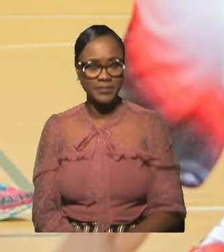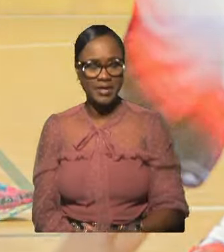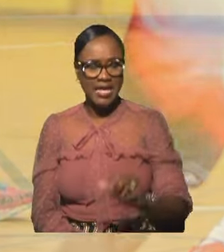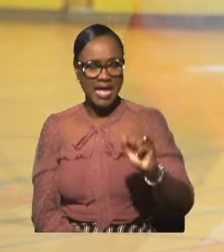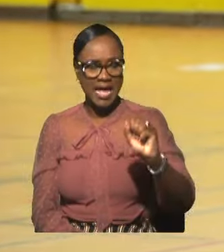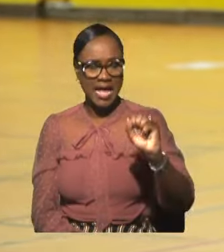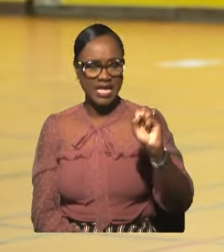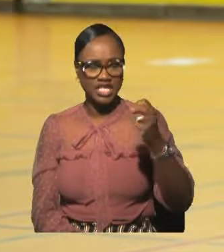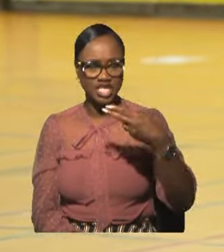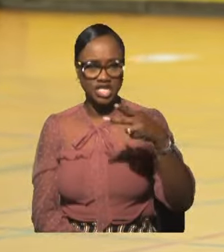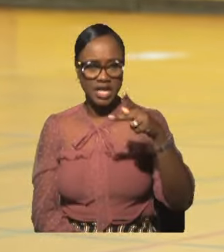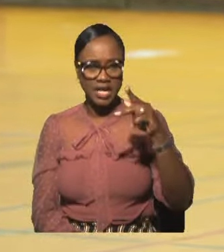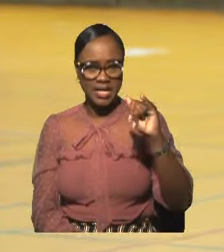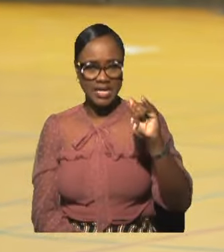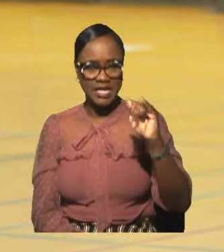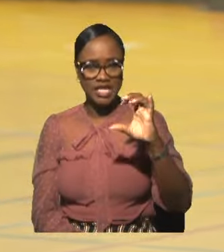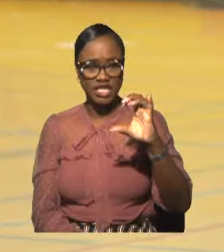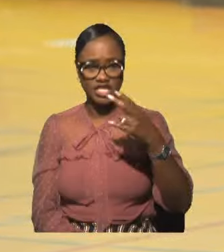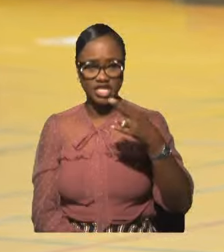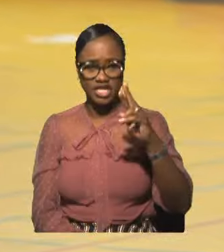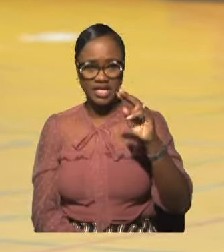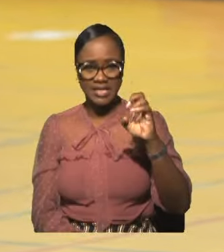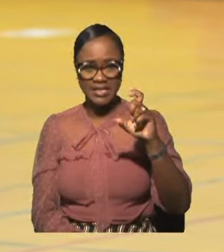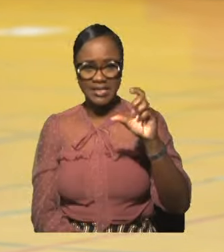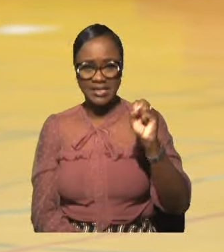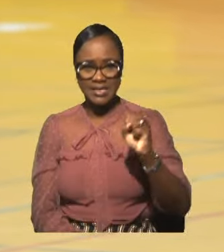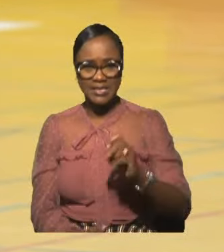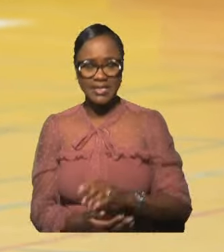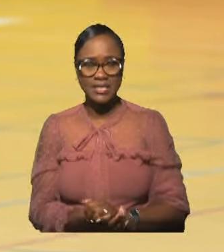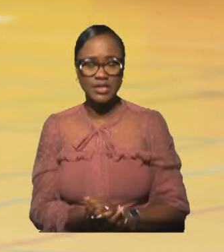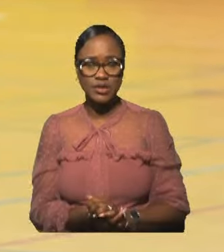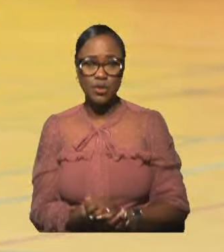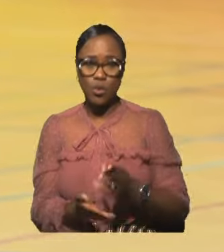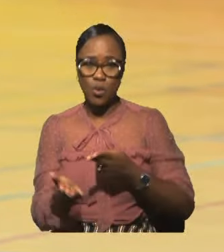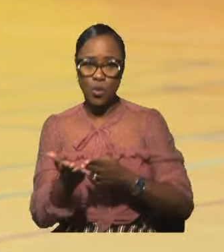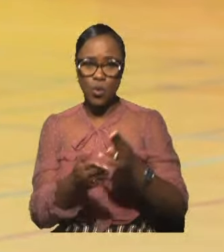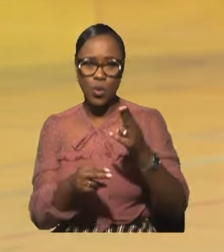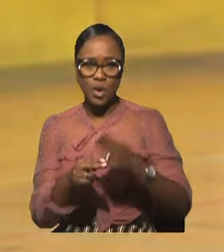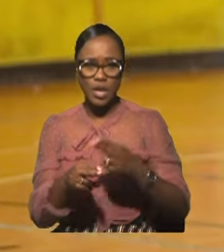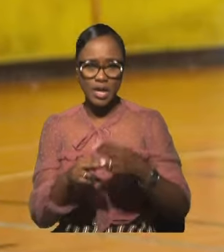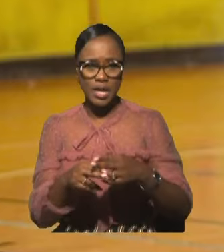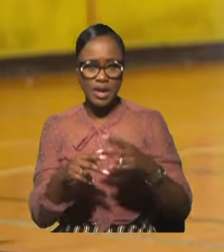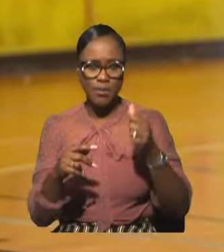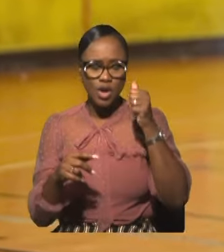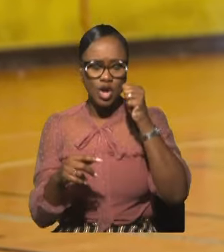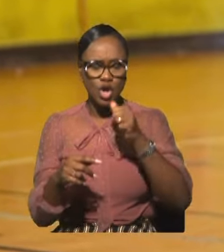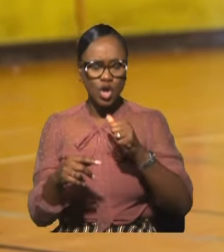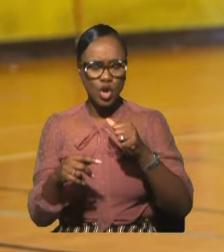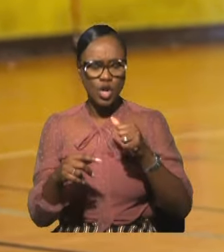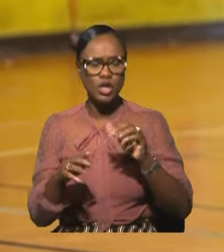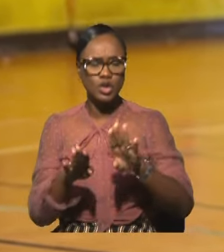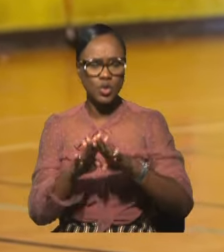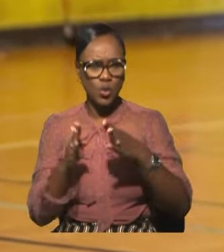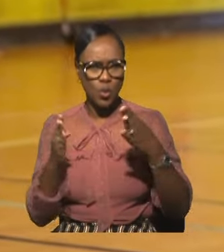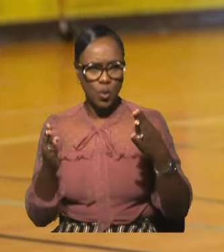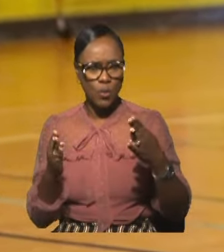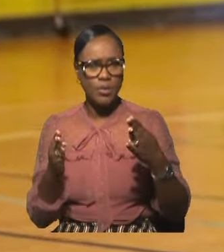Ashaki Charles with 8 points, as Holy Name Convent Port of Spain claimed the girls' open division